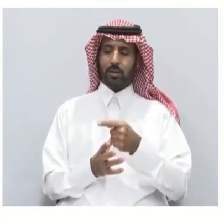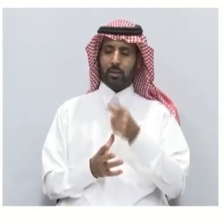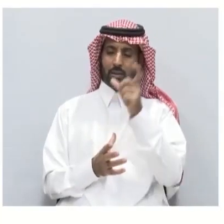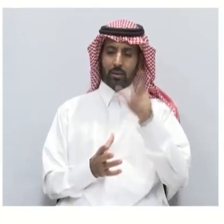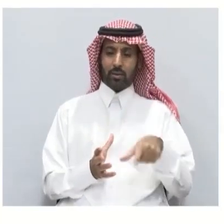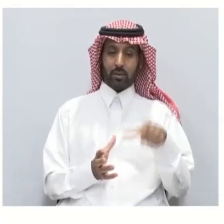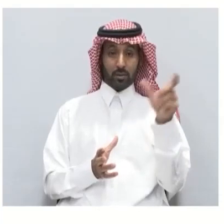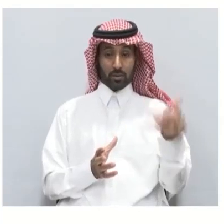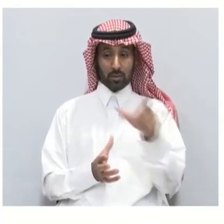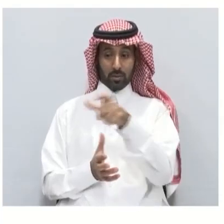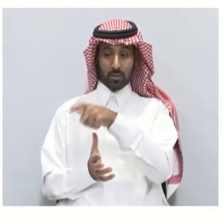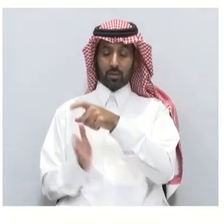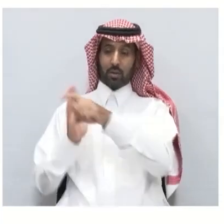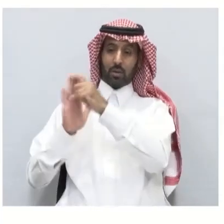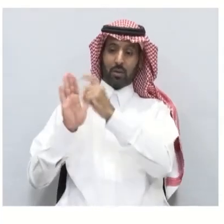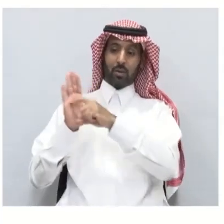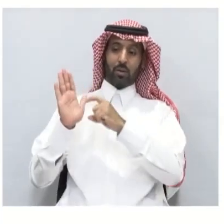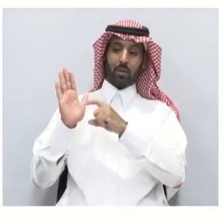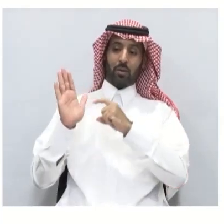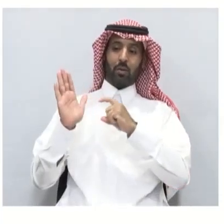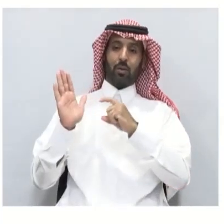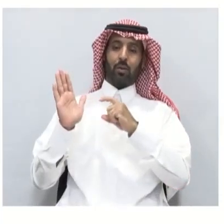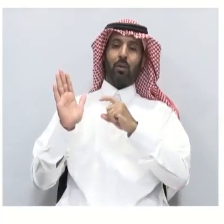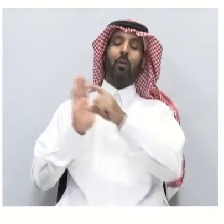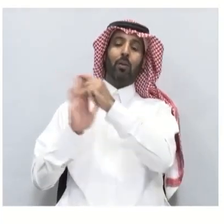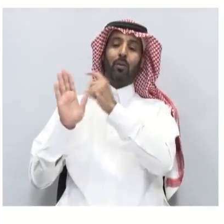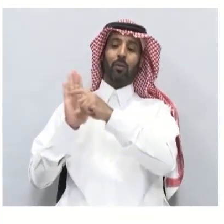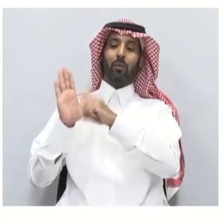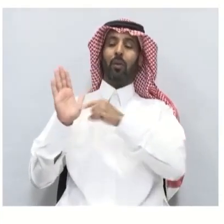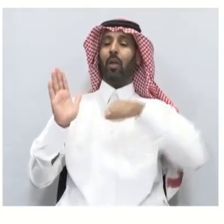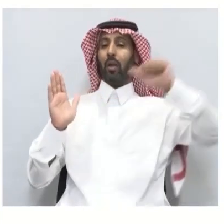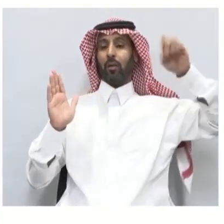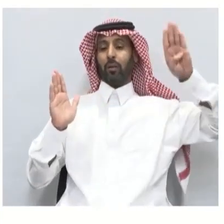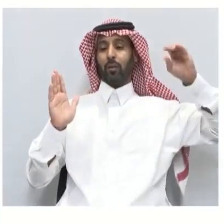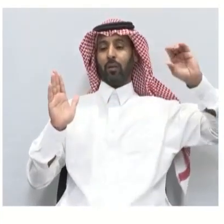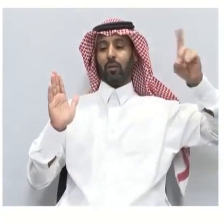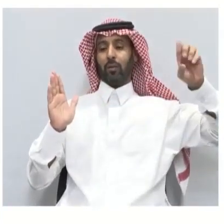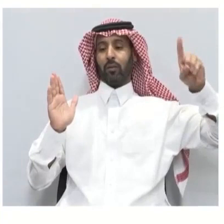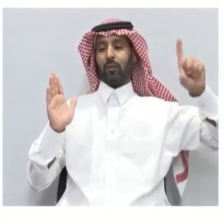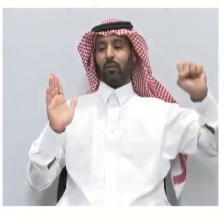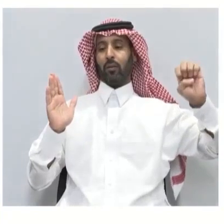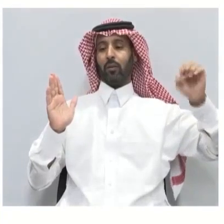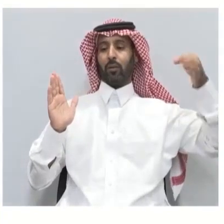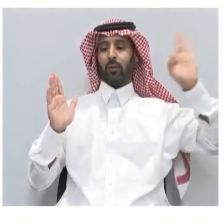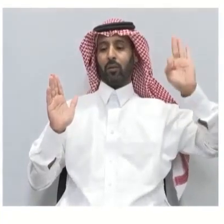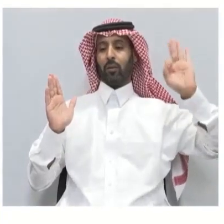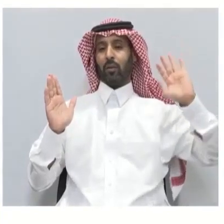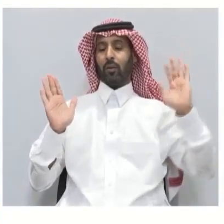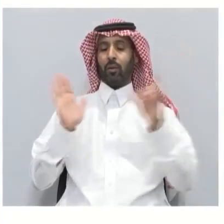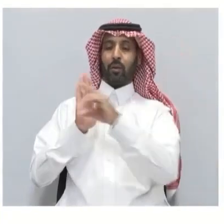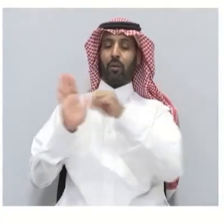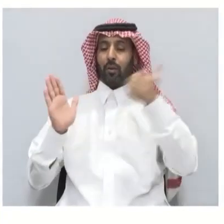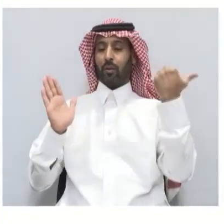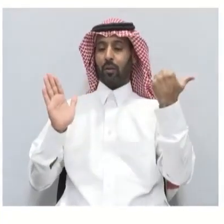these are the headlines. We have A, B, C, D, E, F. We have